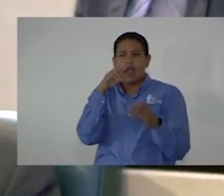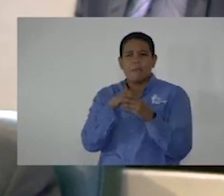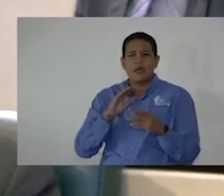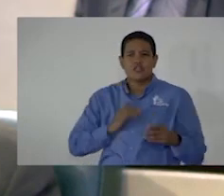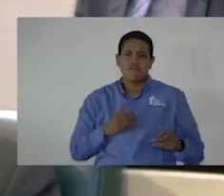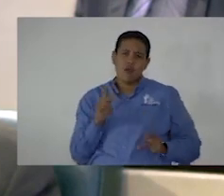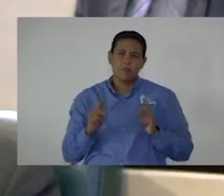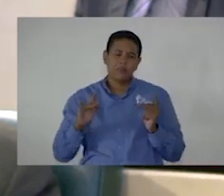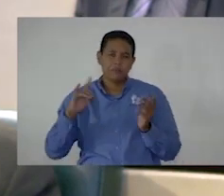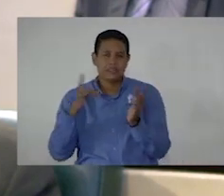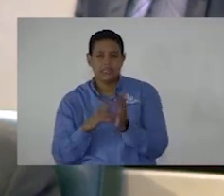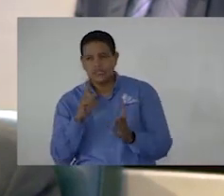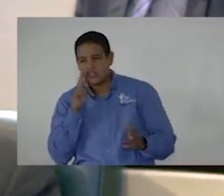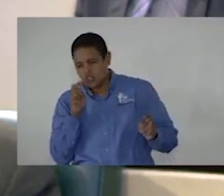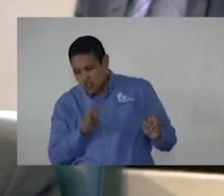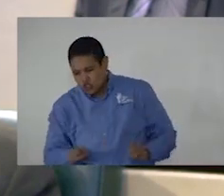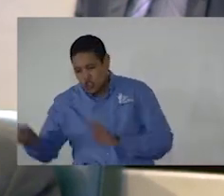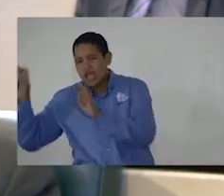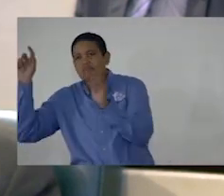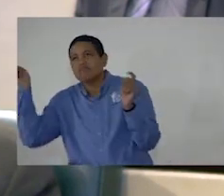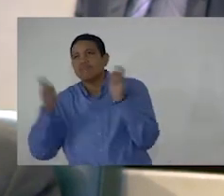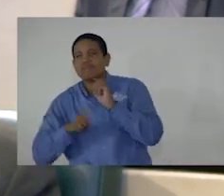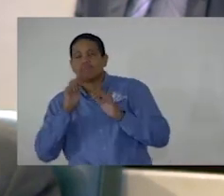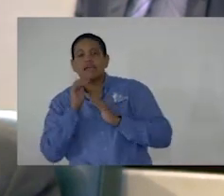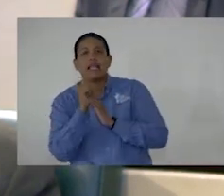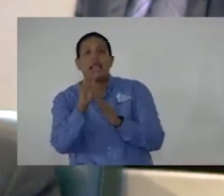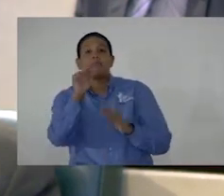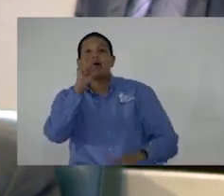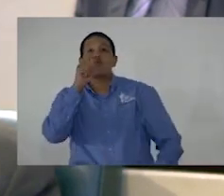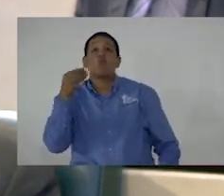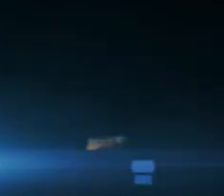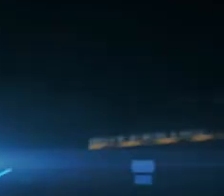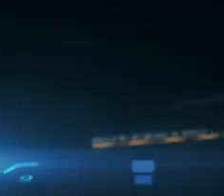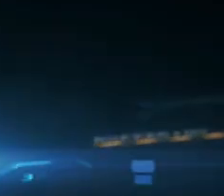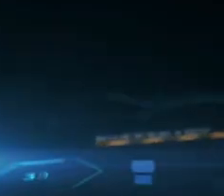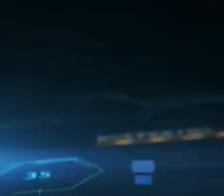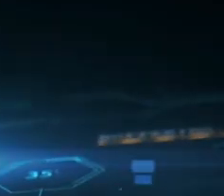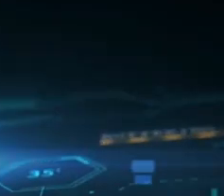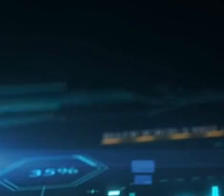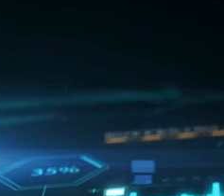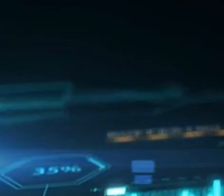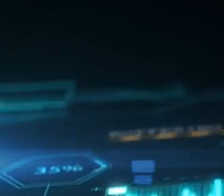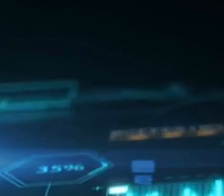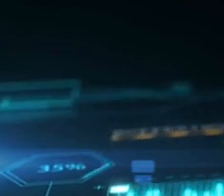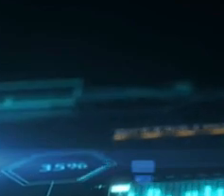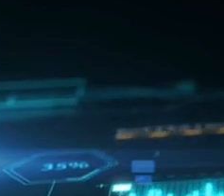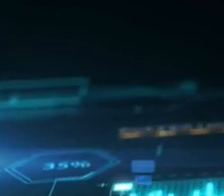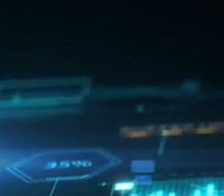people-centered transformation being led by the Office of the Prime Minister.